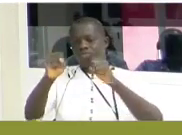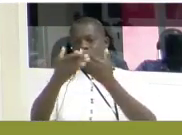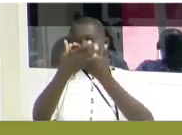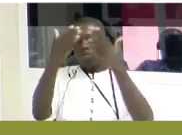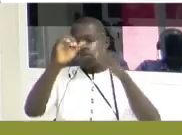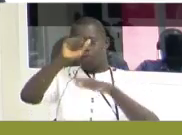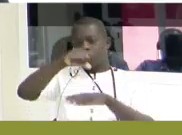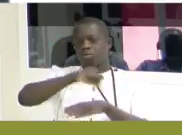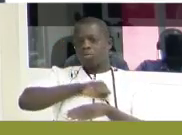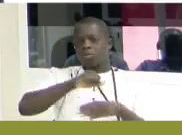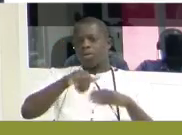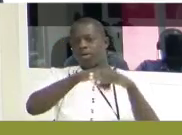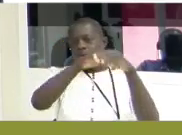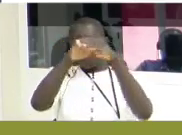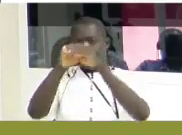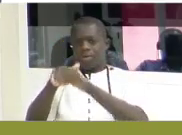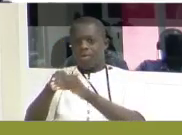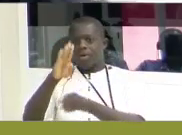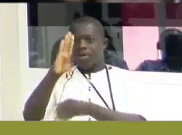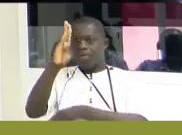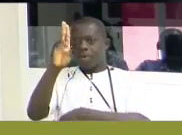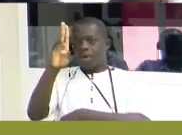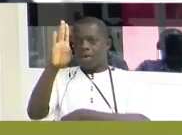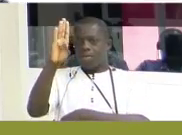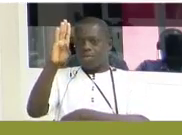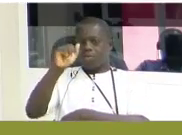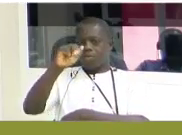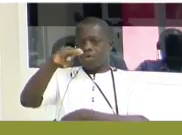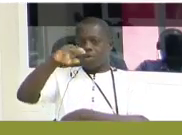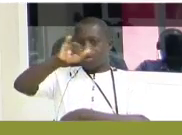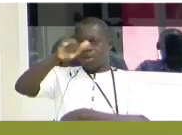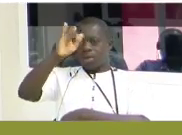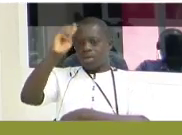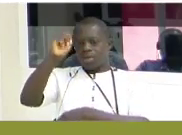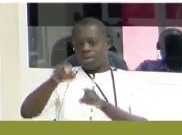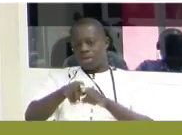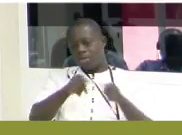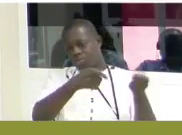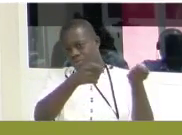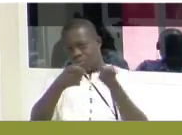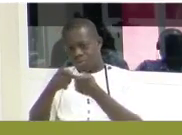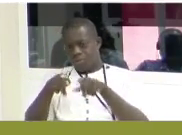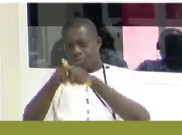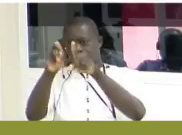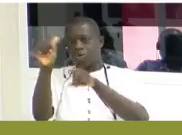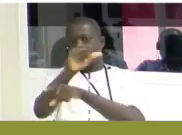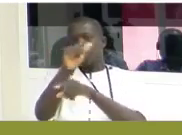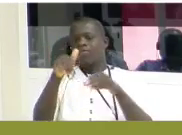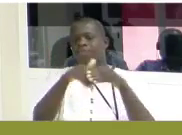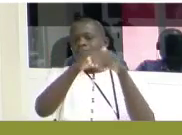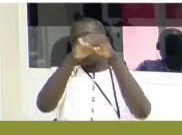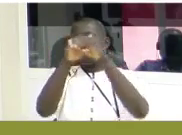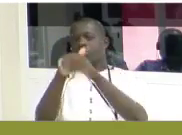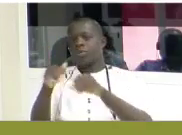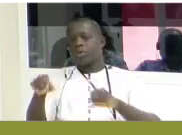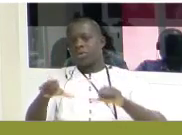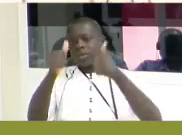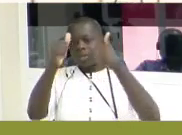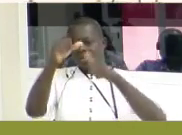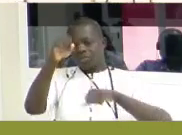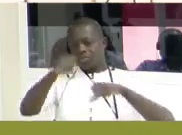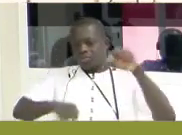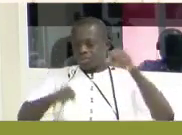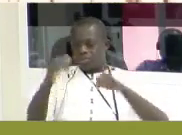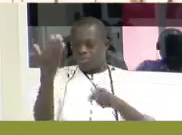So Babunjaya was dragged out with other colleagues, then they took them away. So we started our procession from the arch to the